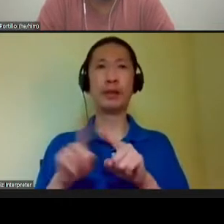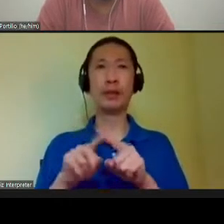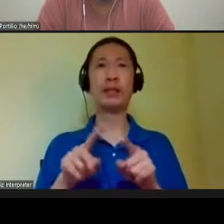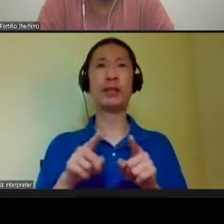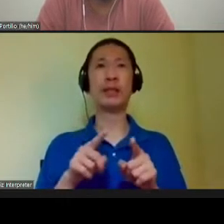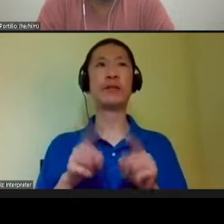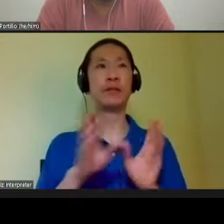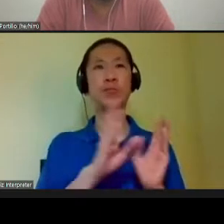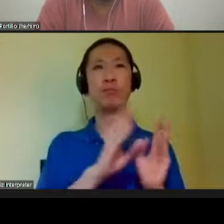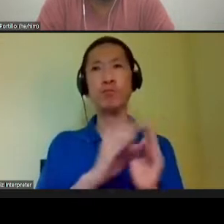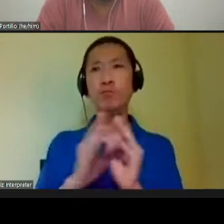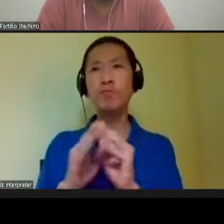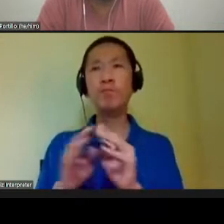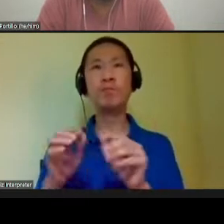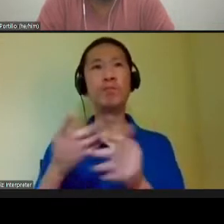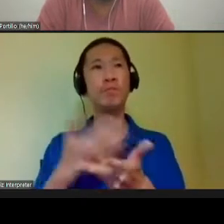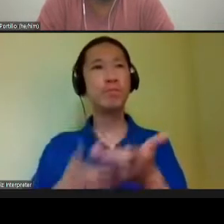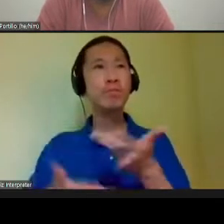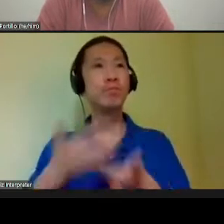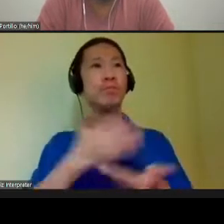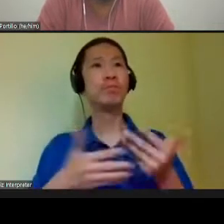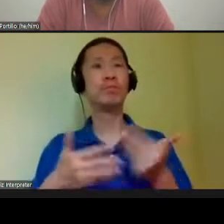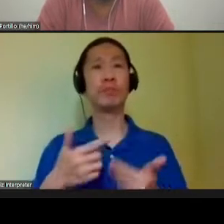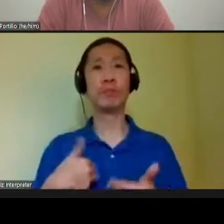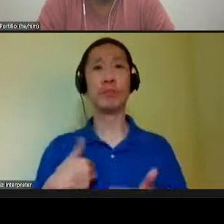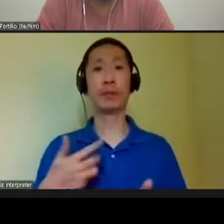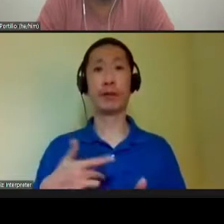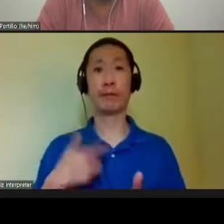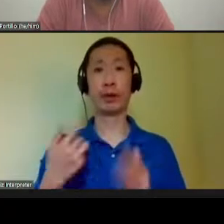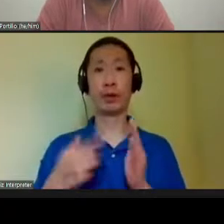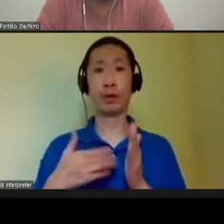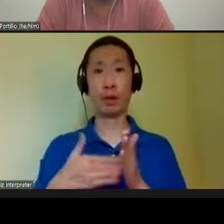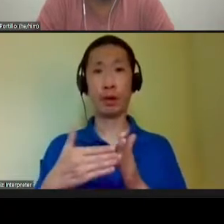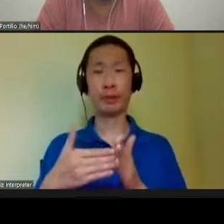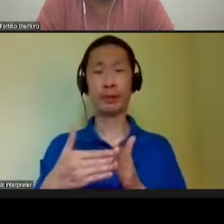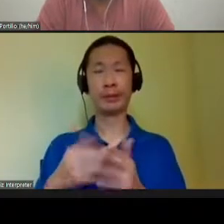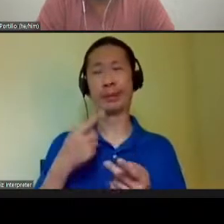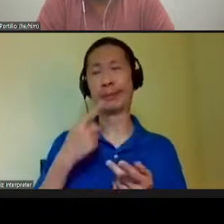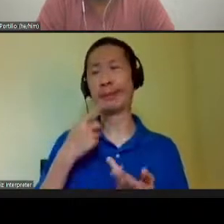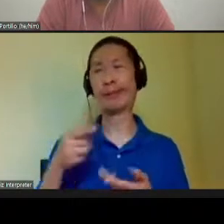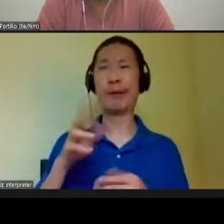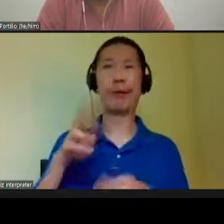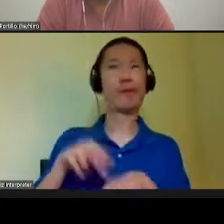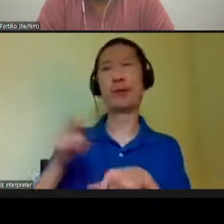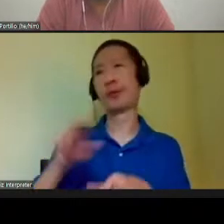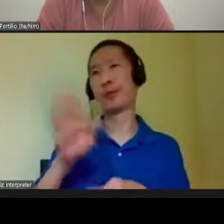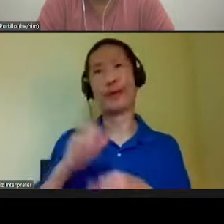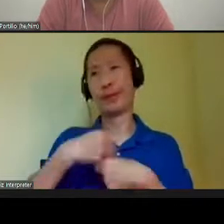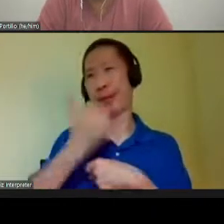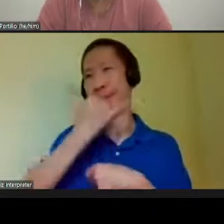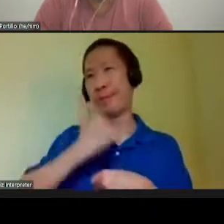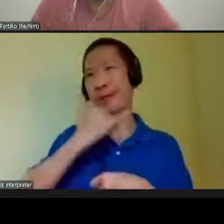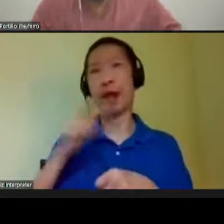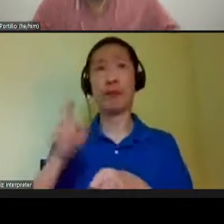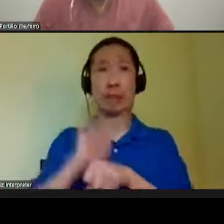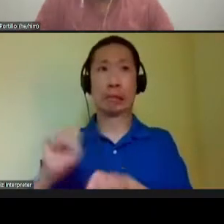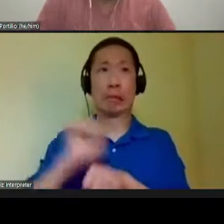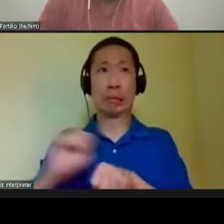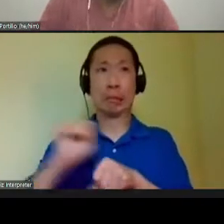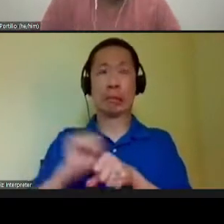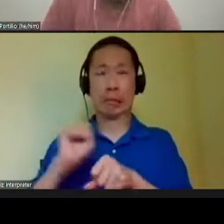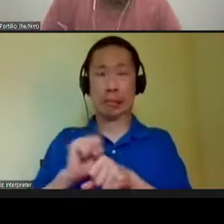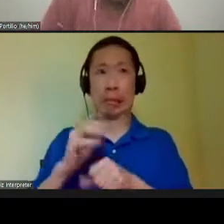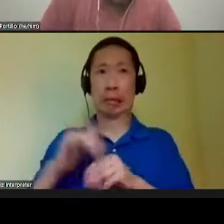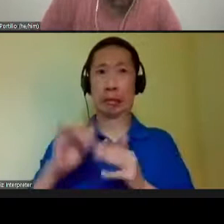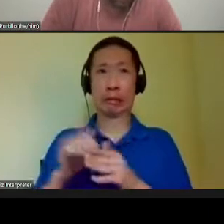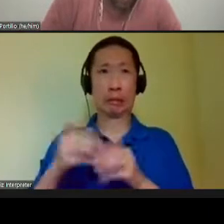I think there's something, you know, people are often like, well, of course you never screw up because you've been working on this for so long. And I'm like, I